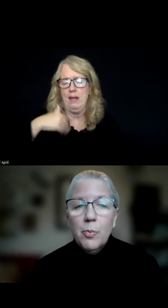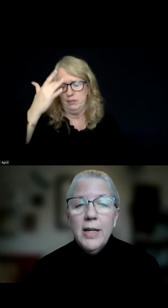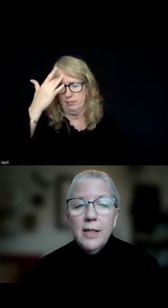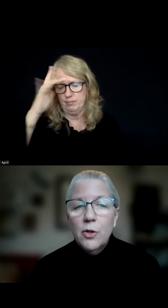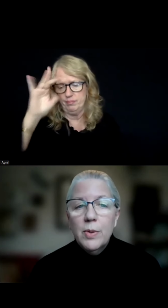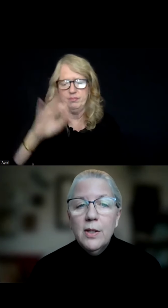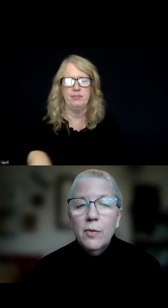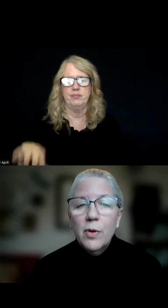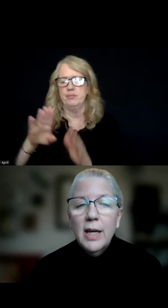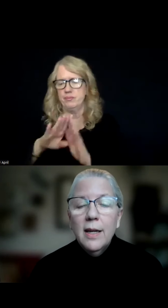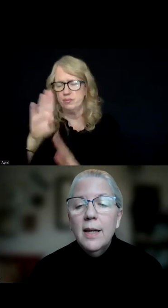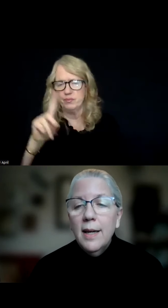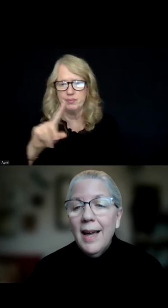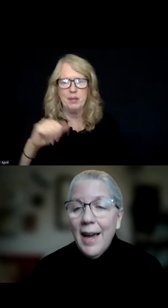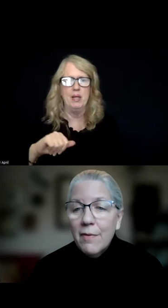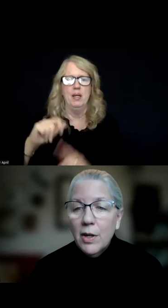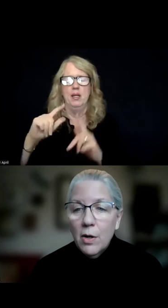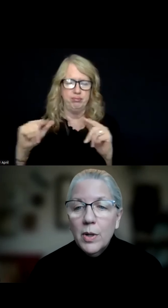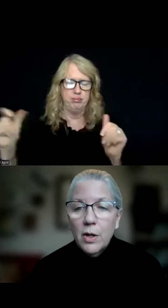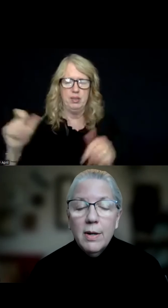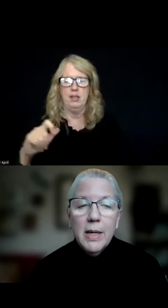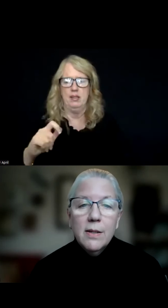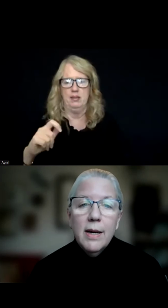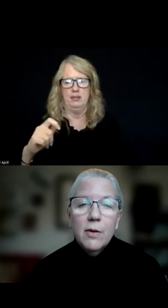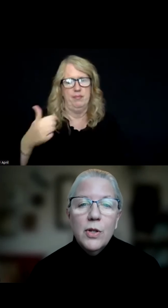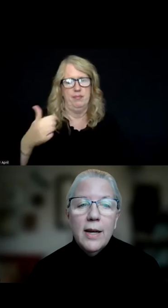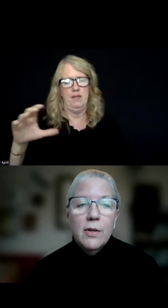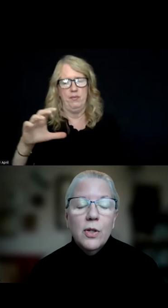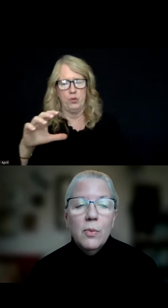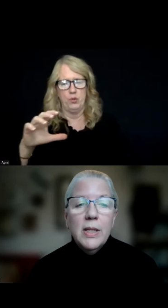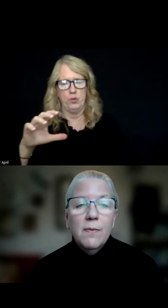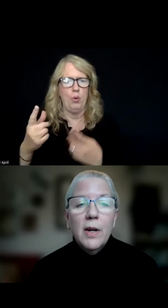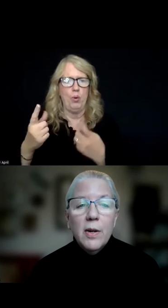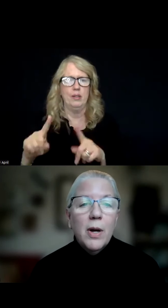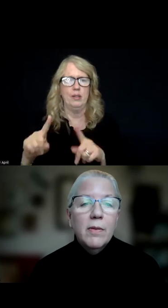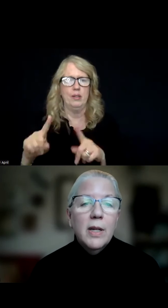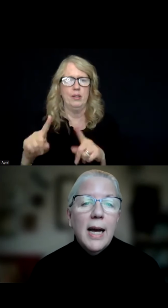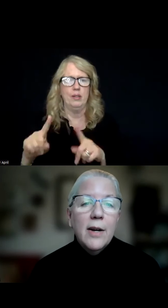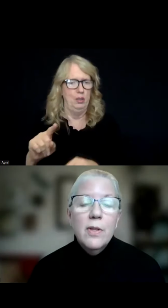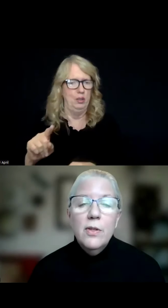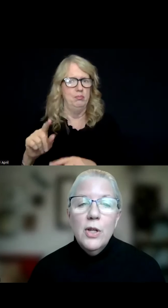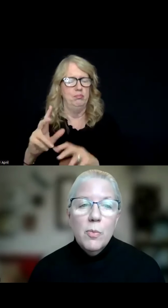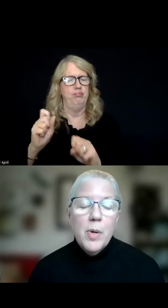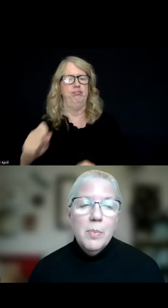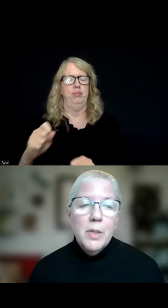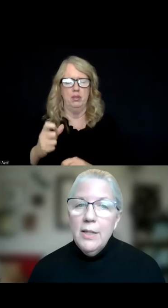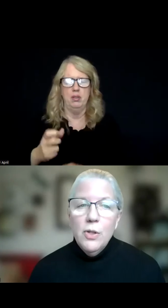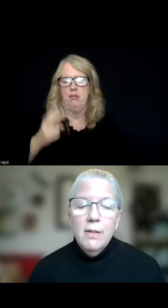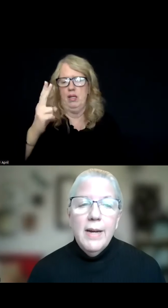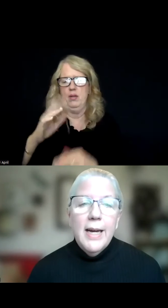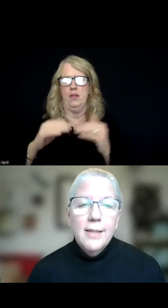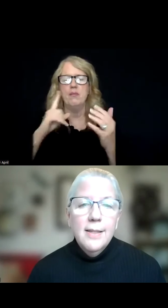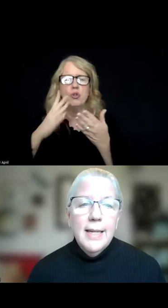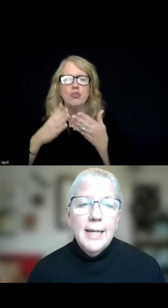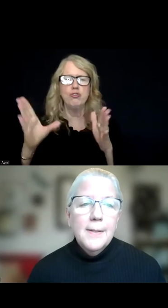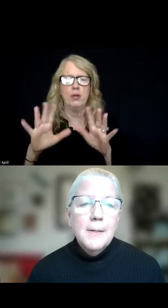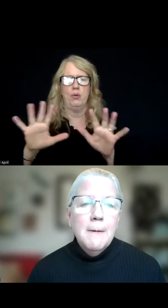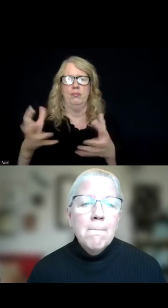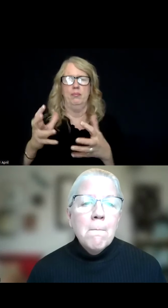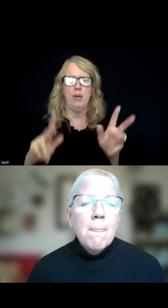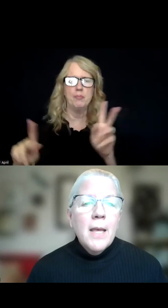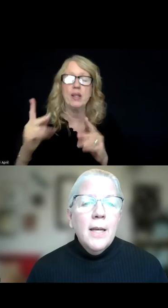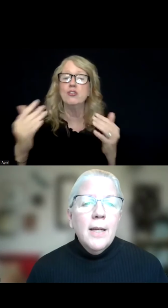disabilities, brain injury, so forth, have a co-occurring mental health challenge. So it's very prevalent, higher than the general population, in fact.